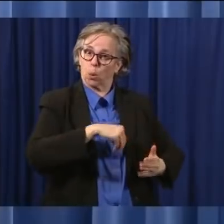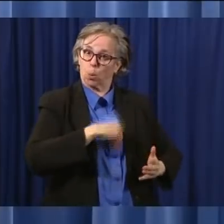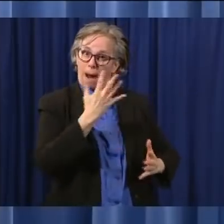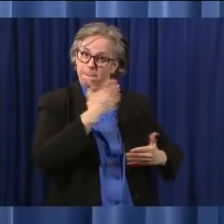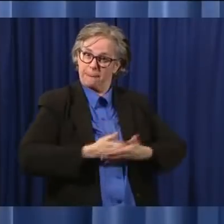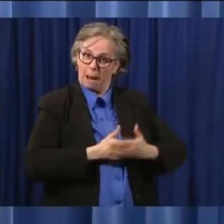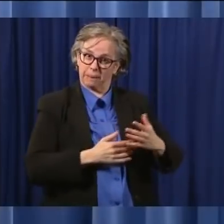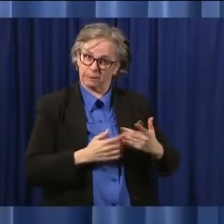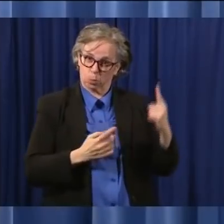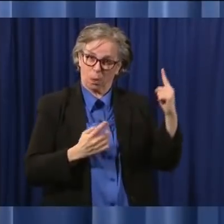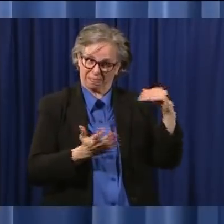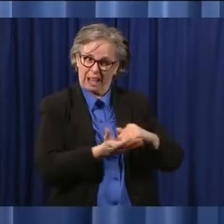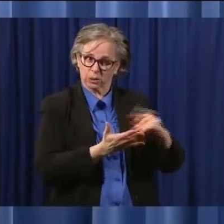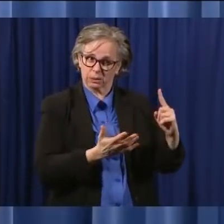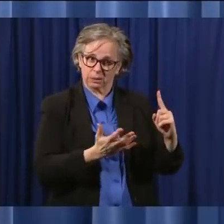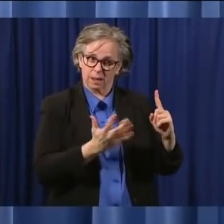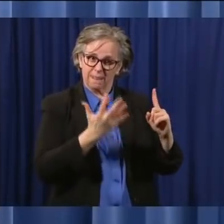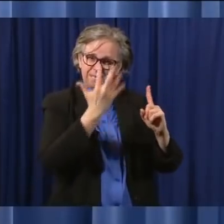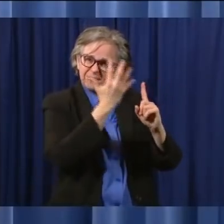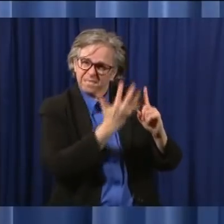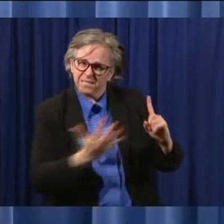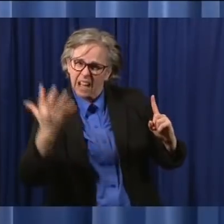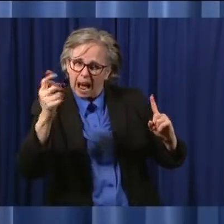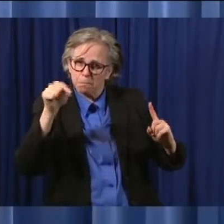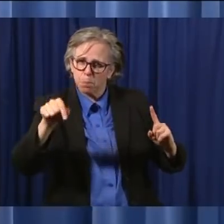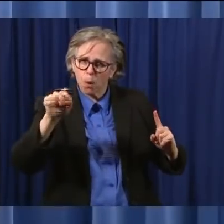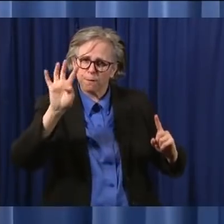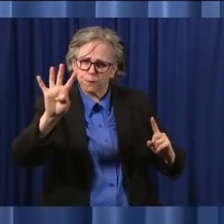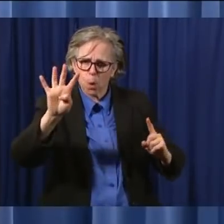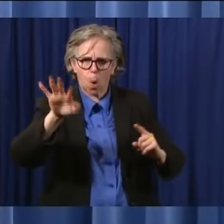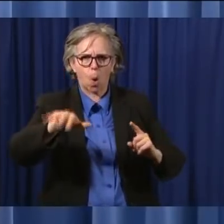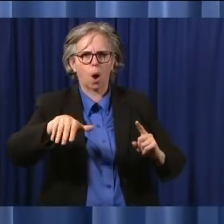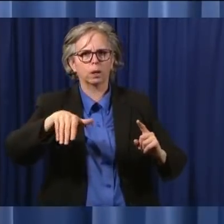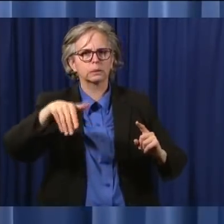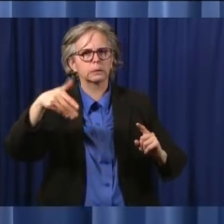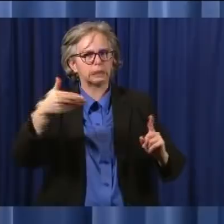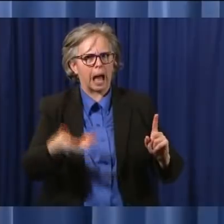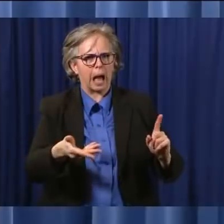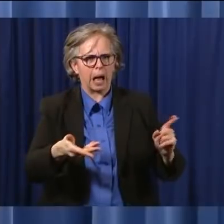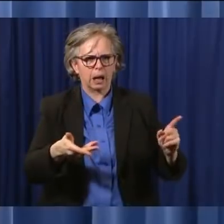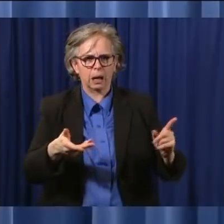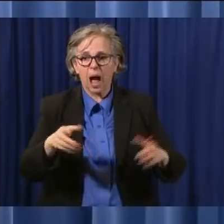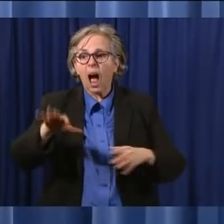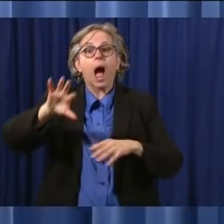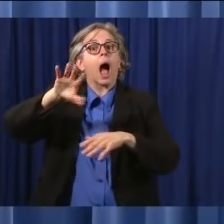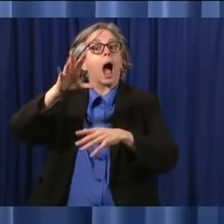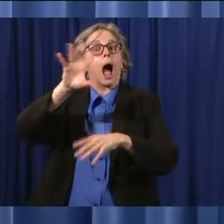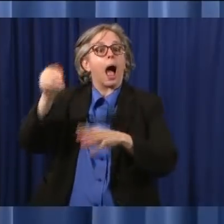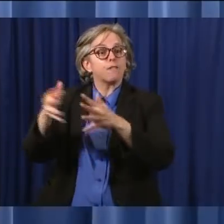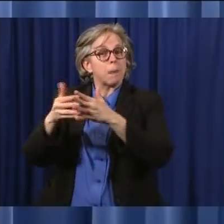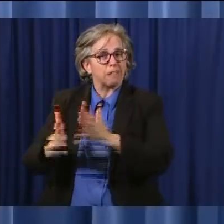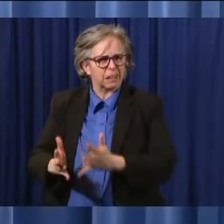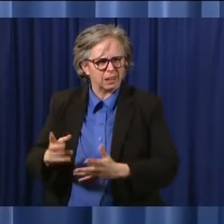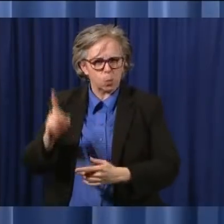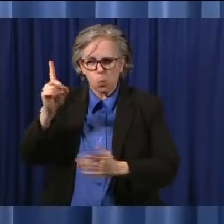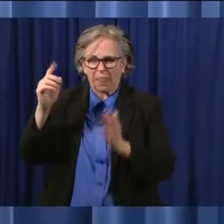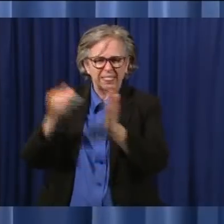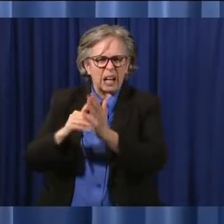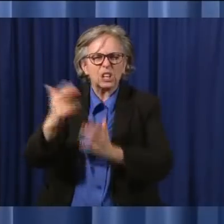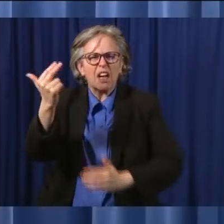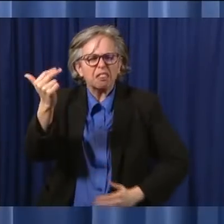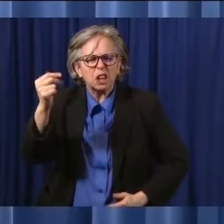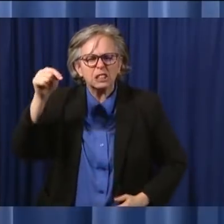5.4 die, while for every 1,000 African American babies born, 13.9